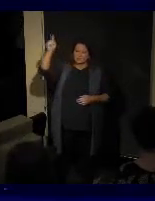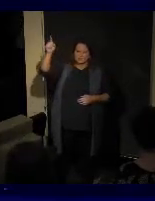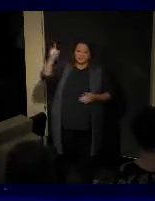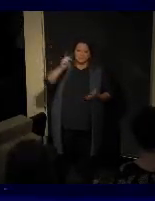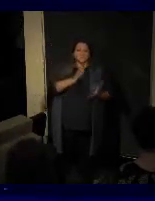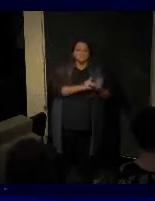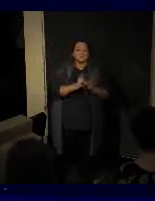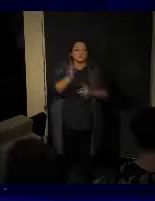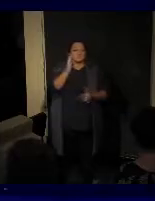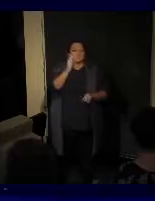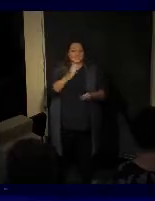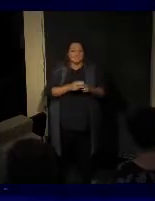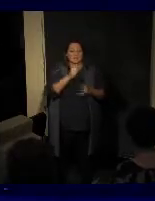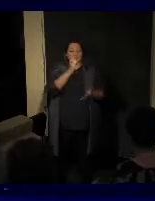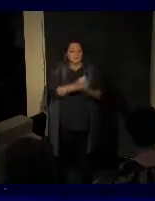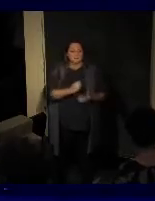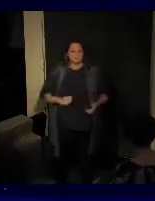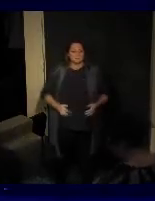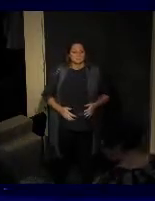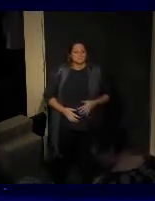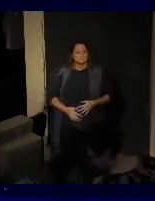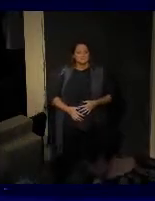amen.